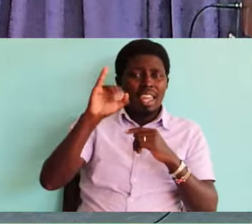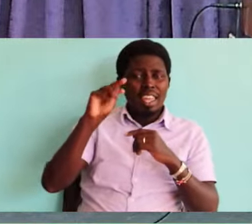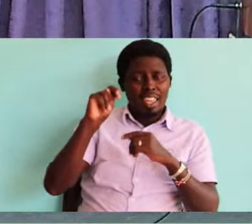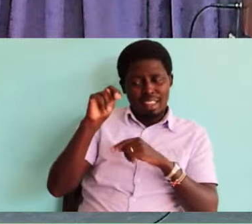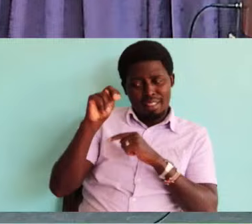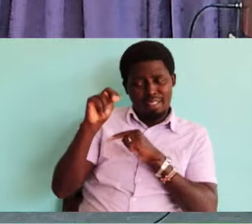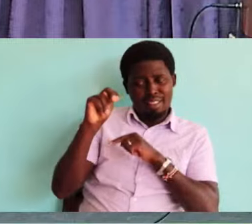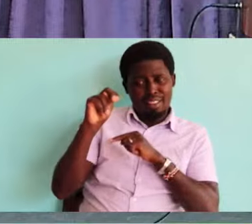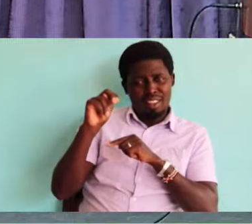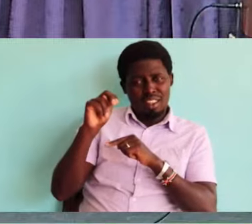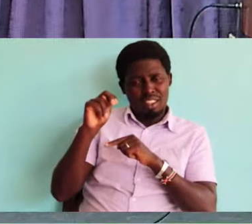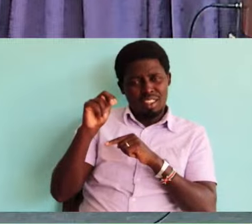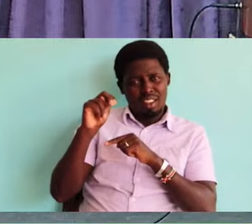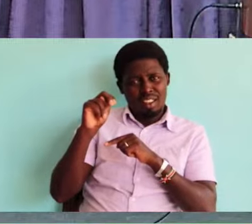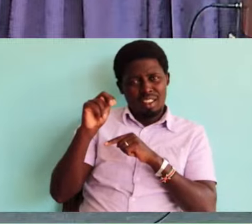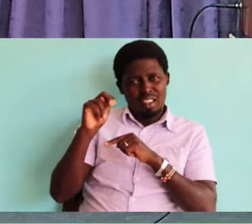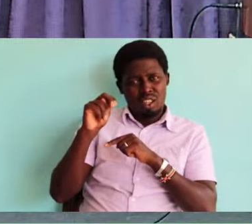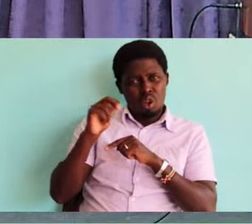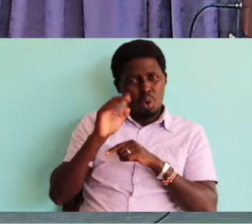but I see